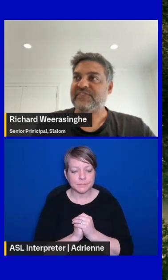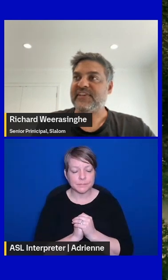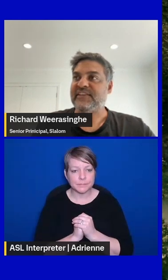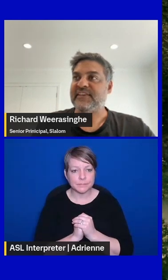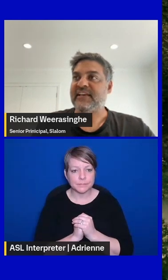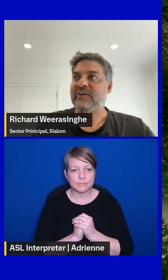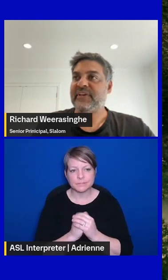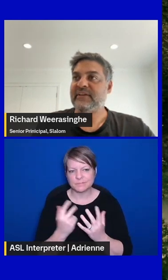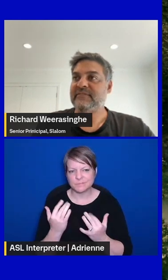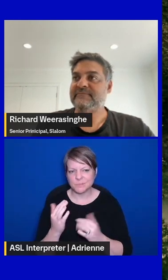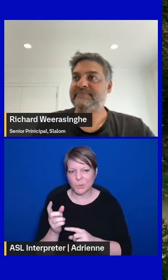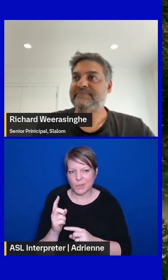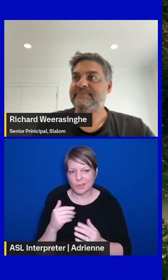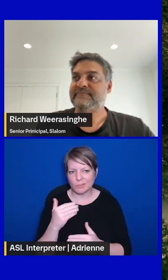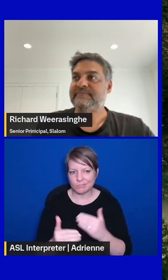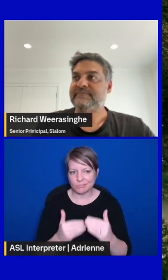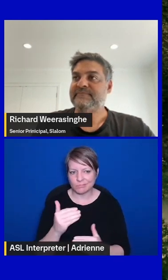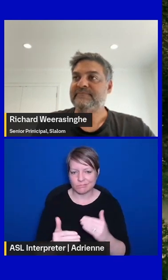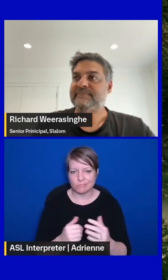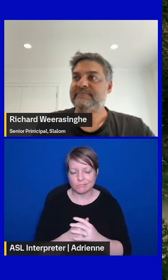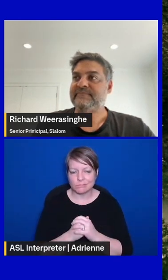We'll give it a second to get going.